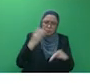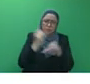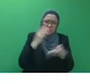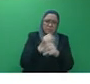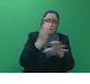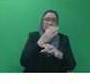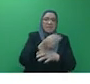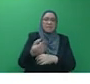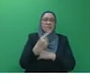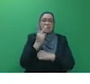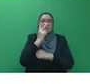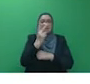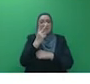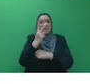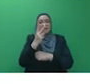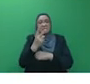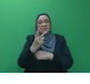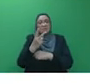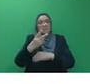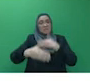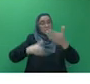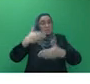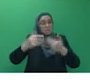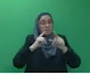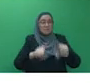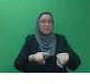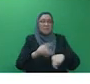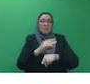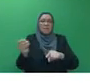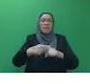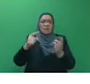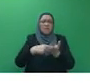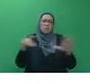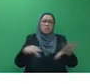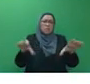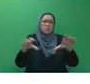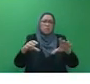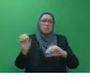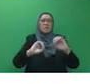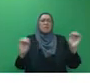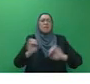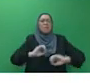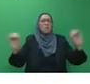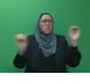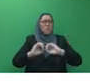know like i put in the effort and i see the results but at the same time i've also done a lot of things where i've seen no results